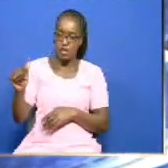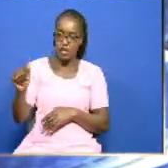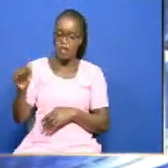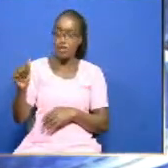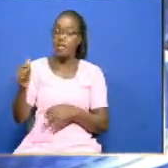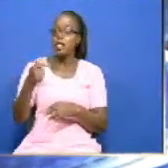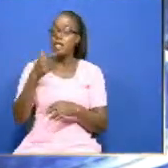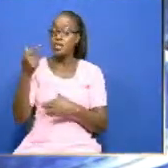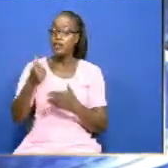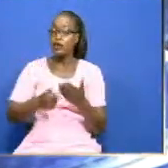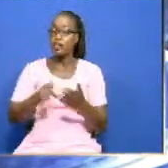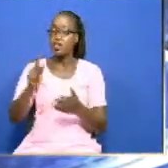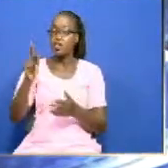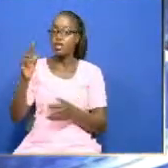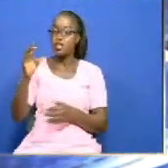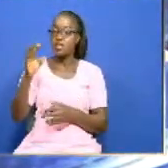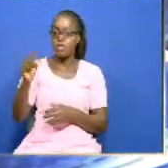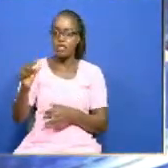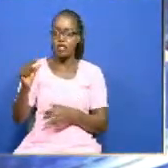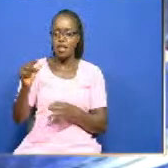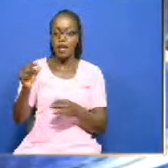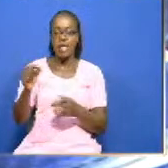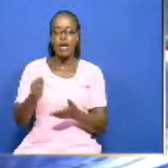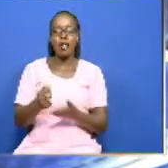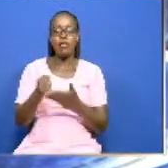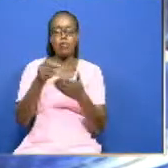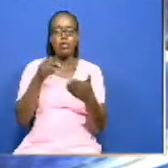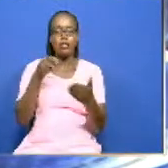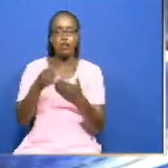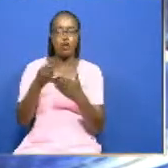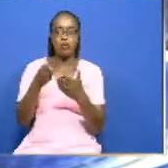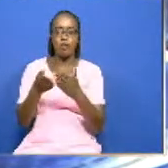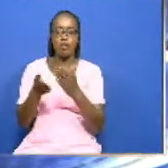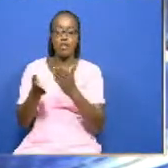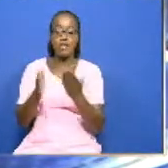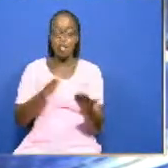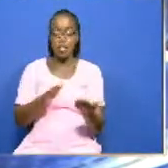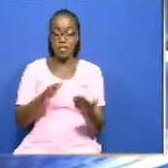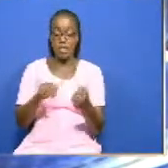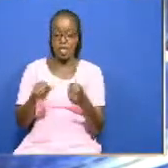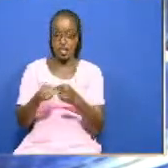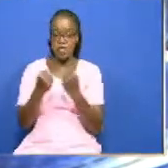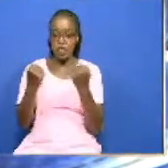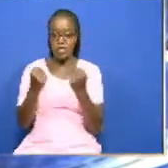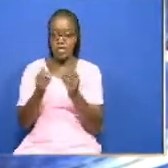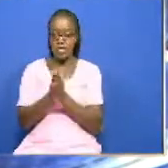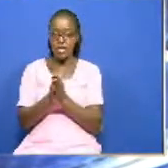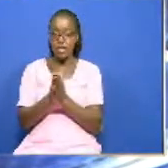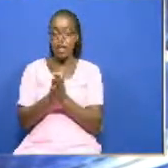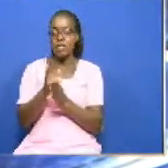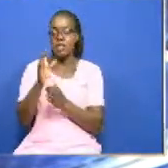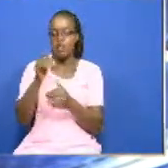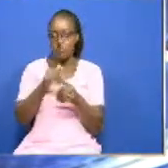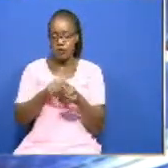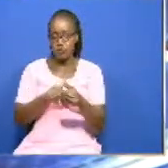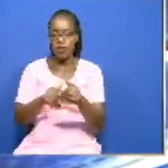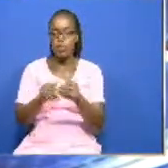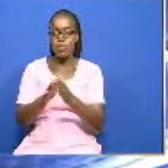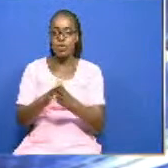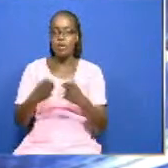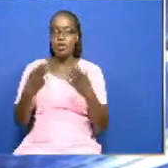also help in curbing the increasing number of fatal incidences and a lack of compliance with